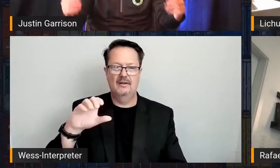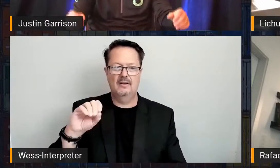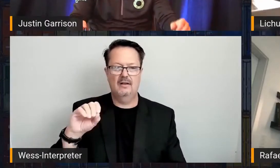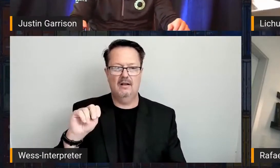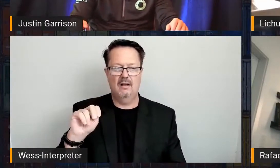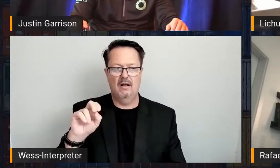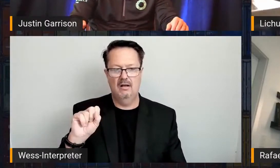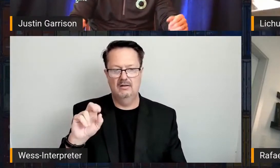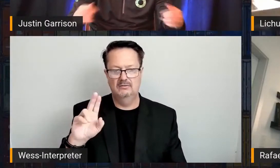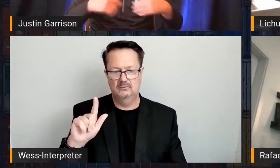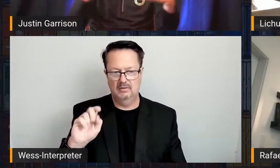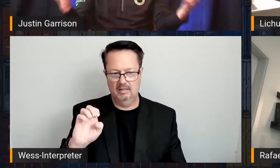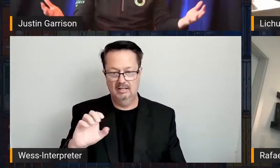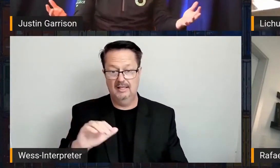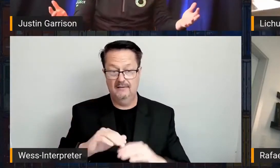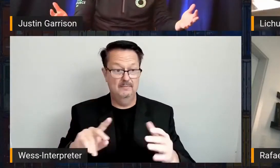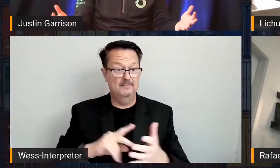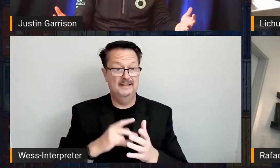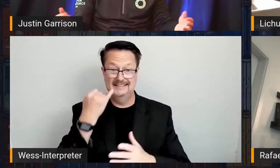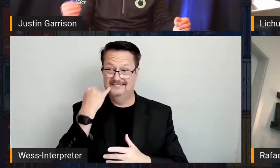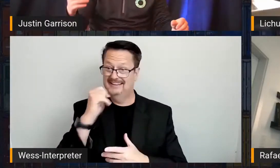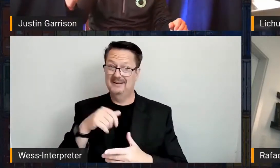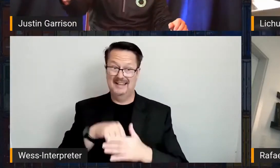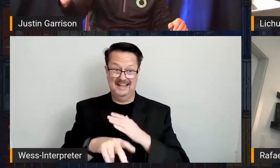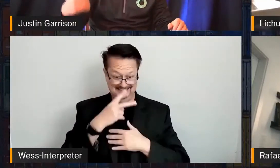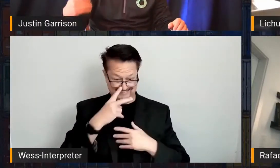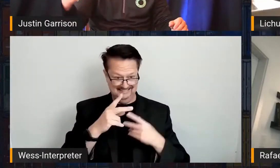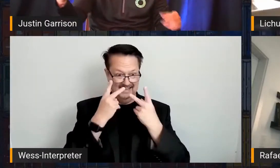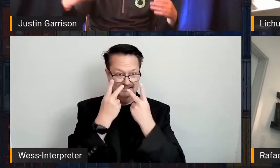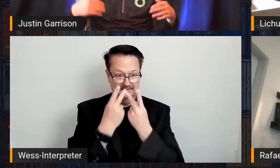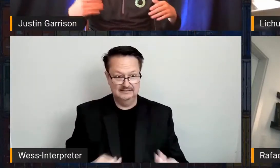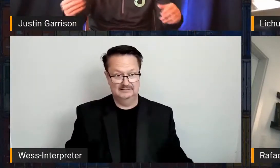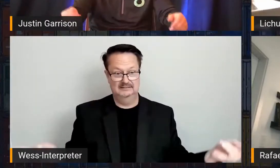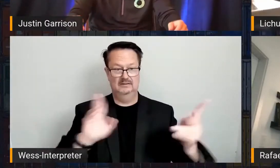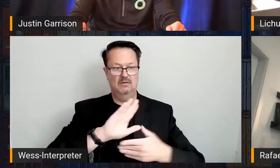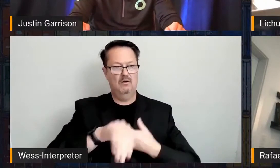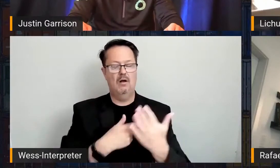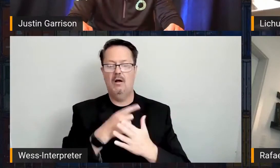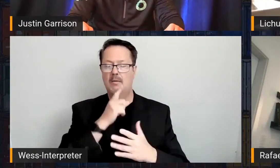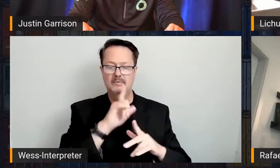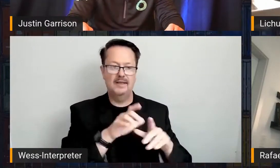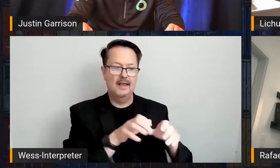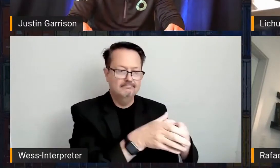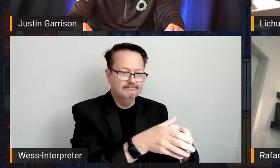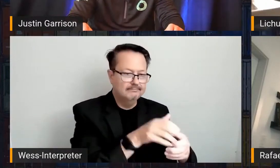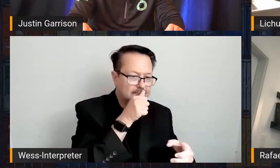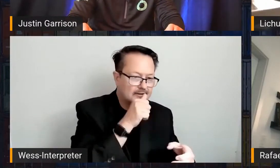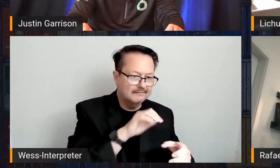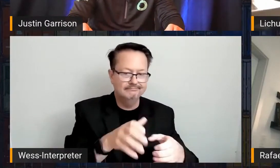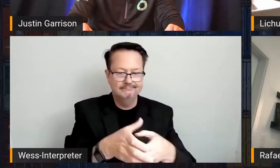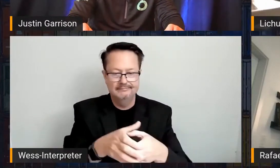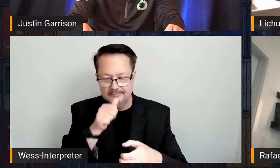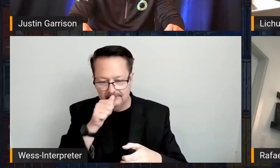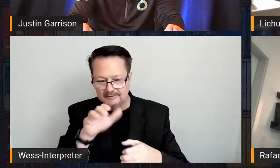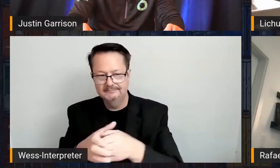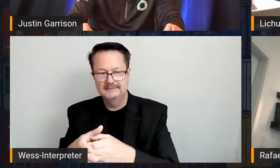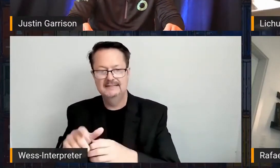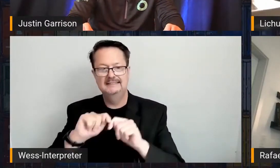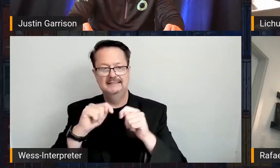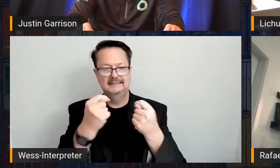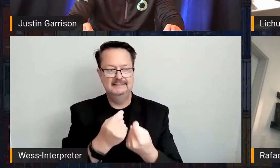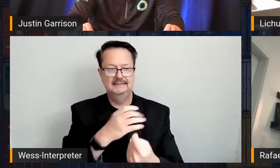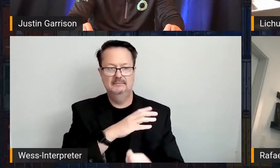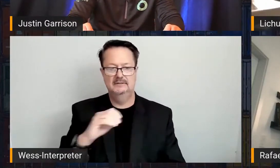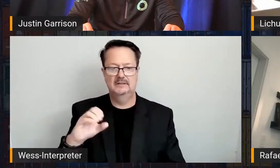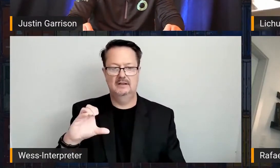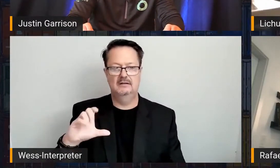that can see the EKS console can see everything in every cluster, right? Teams, you can isolate by team and by cluster. Yeah, and the nice thing that we're